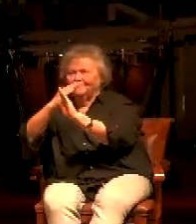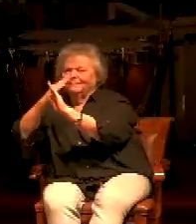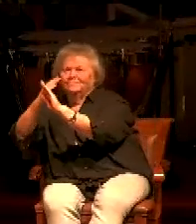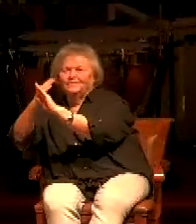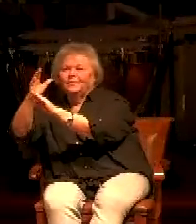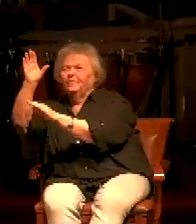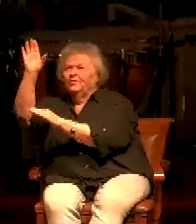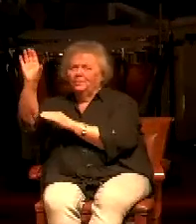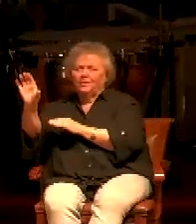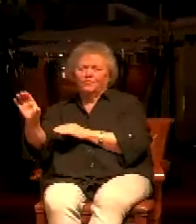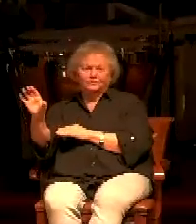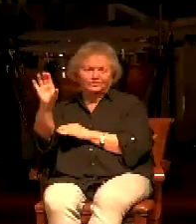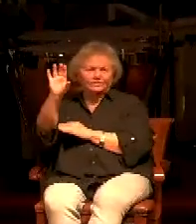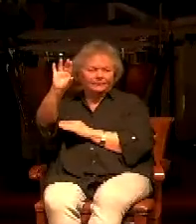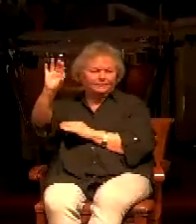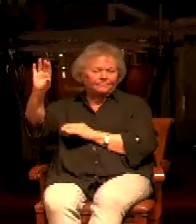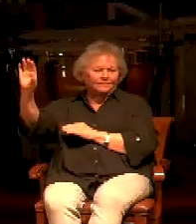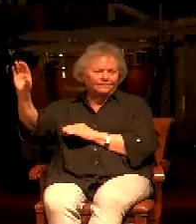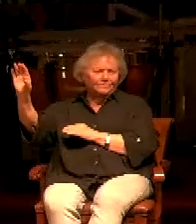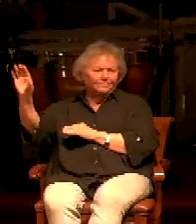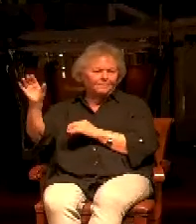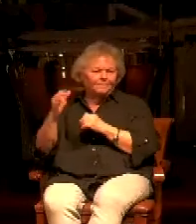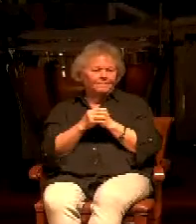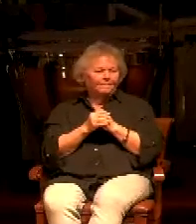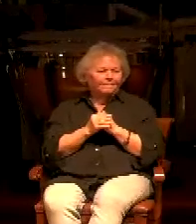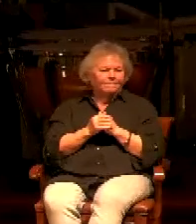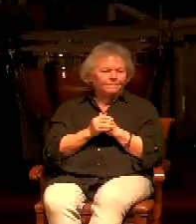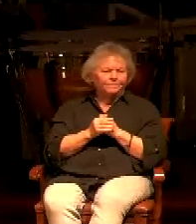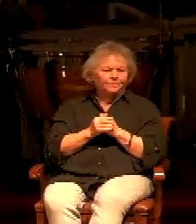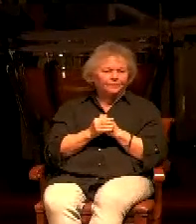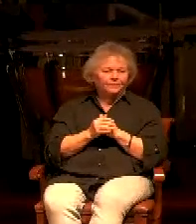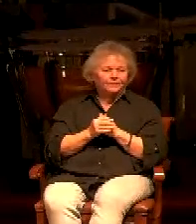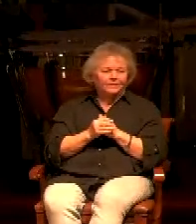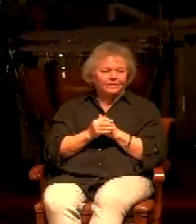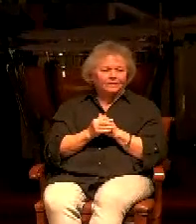and he is alone. You know what's striking?